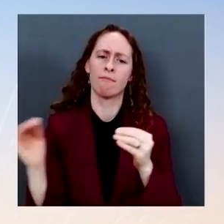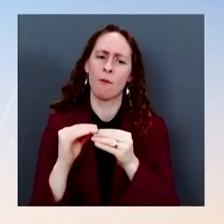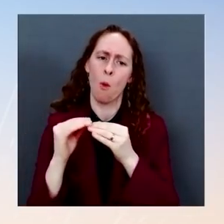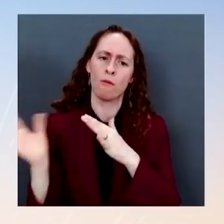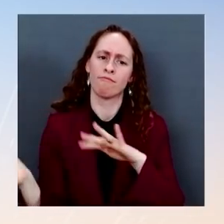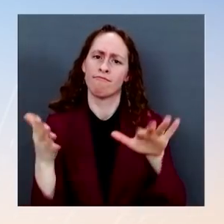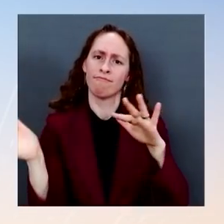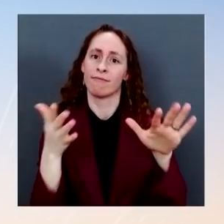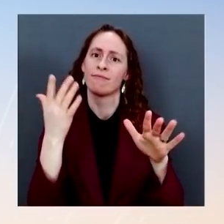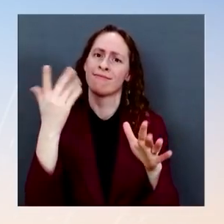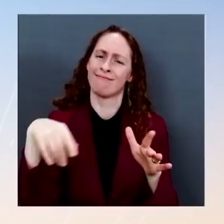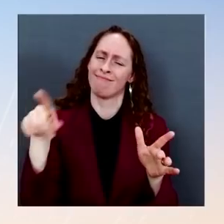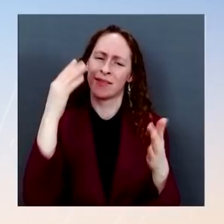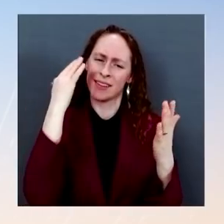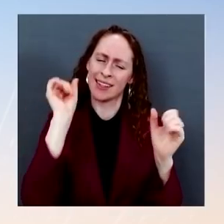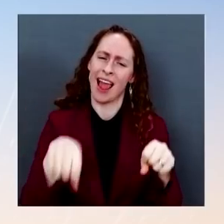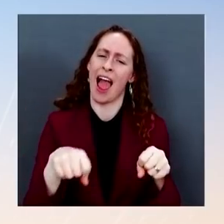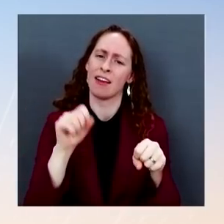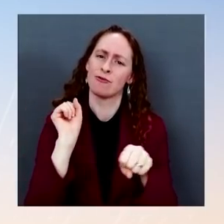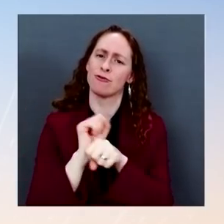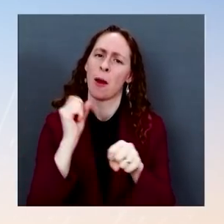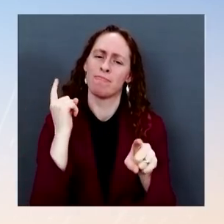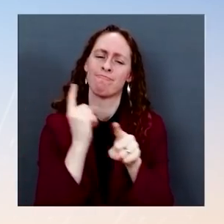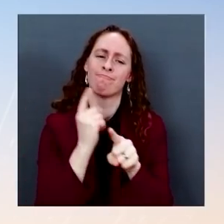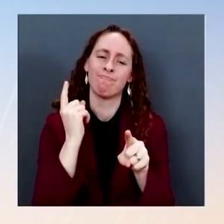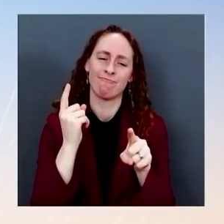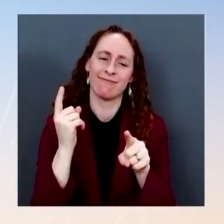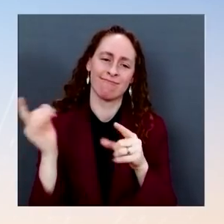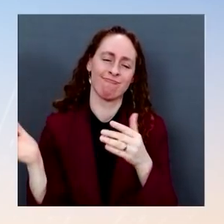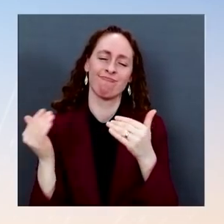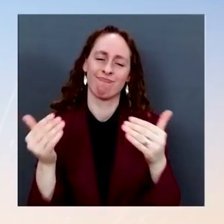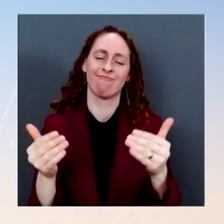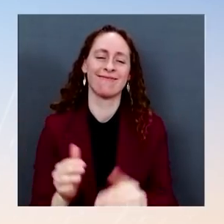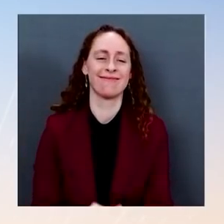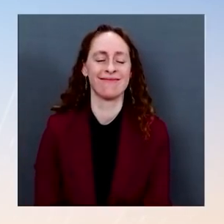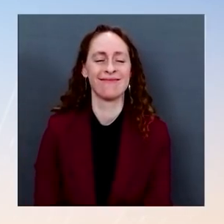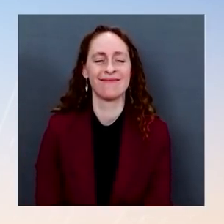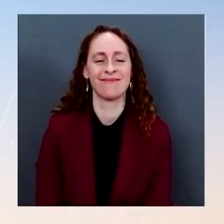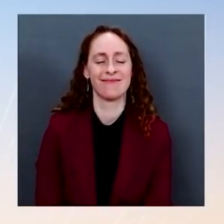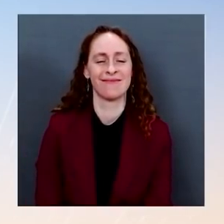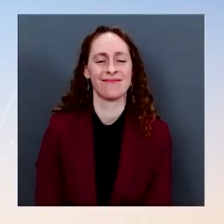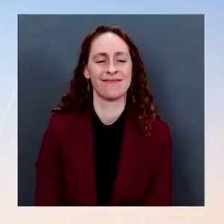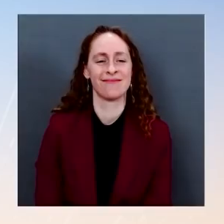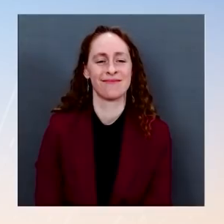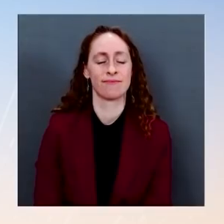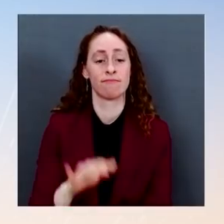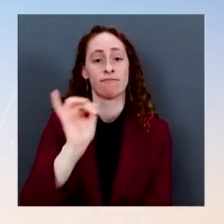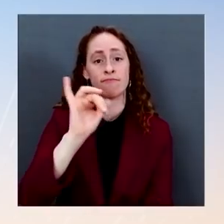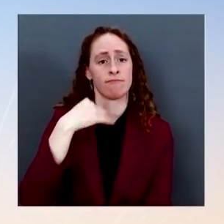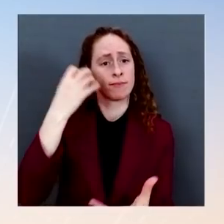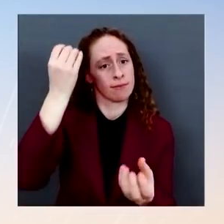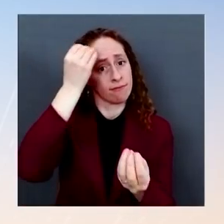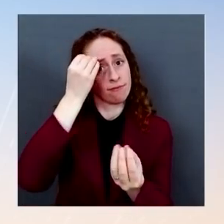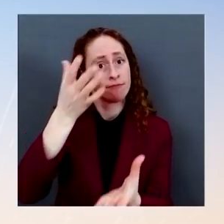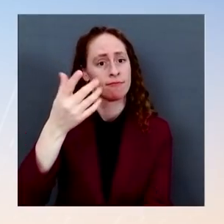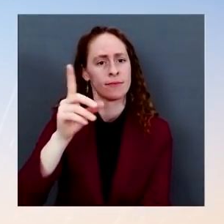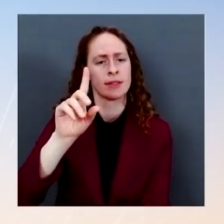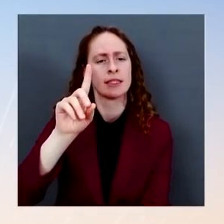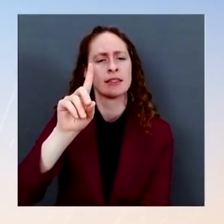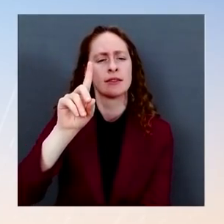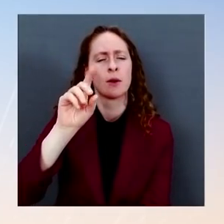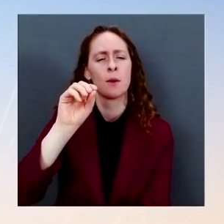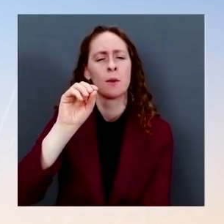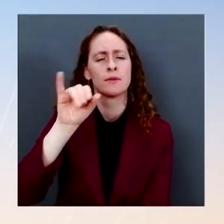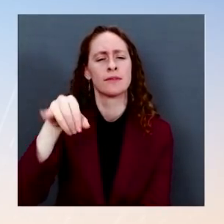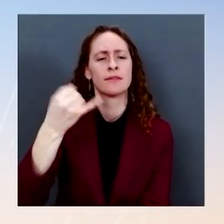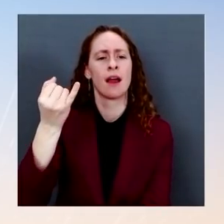awarding $1.6 billion in grants to support a range of initiatives to reduce violent crime and make our communities safer. This money will help address the